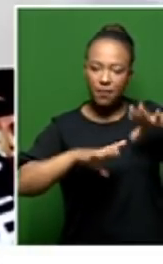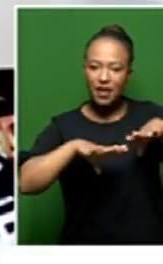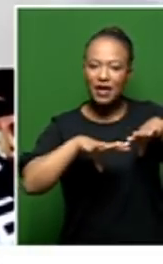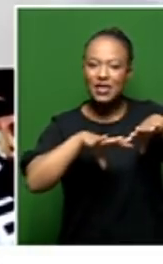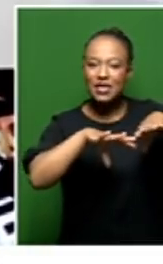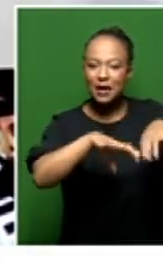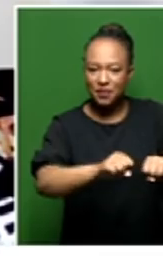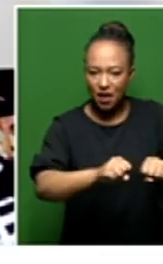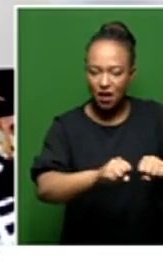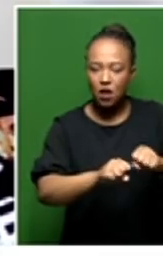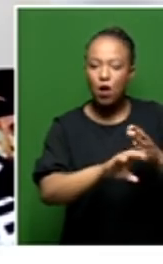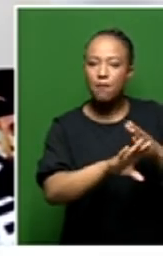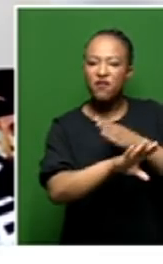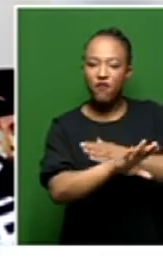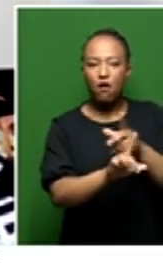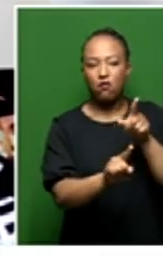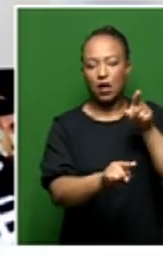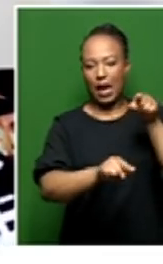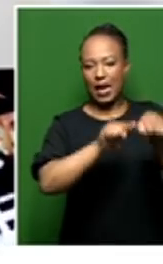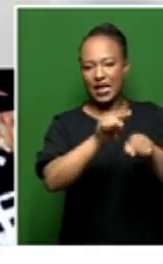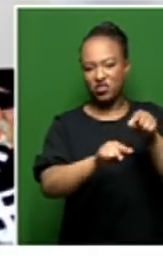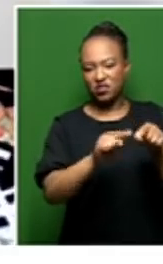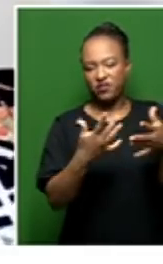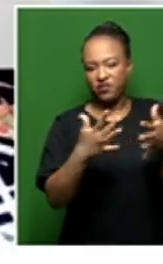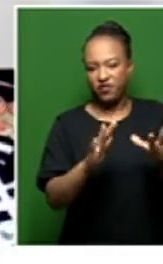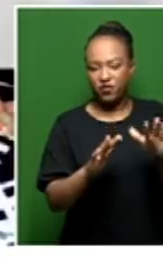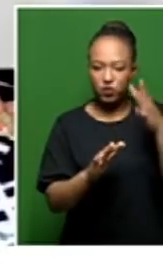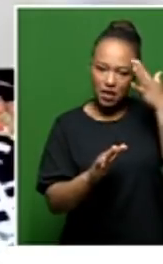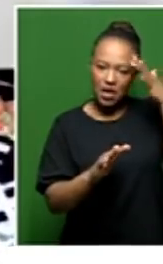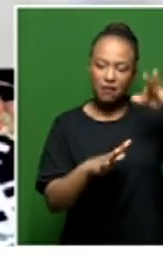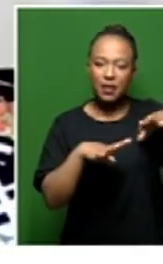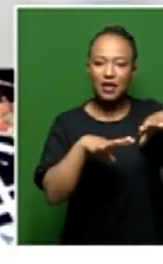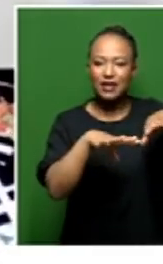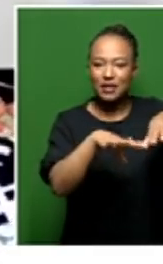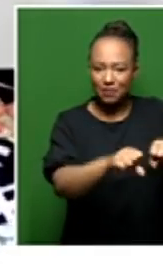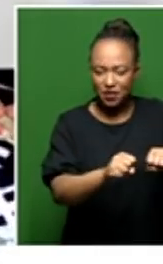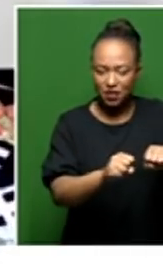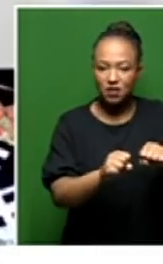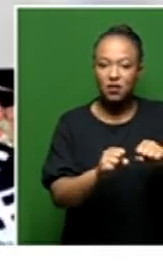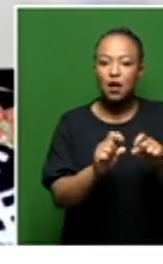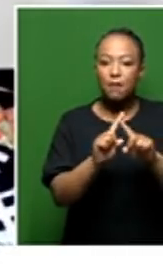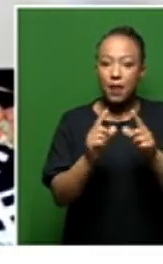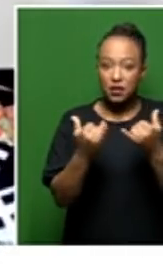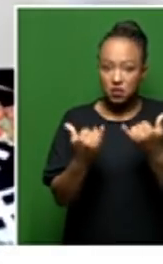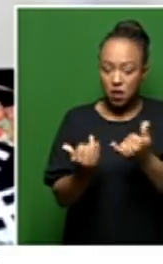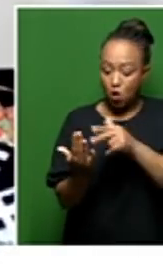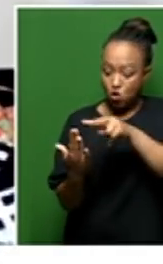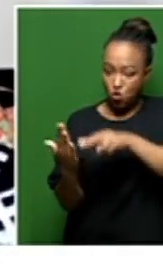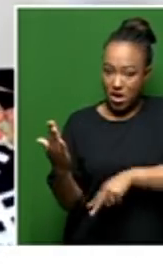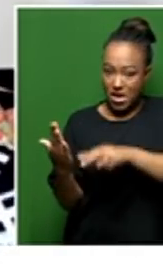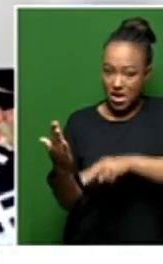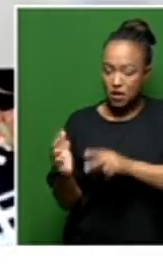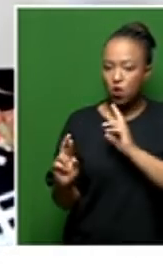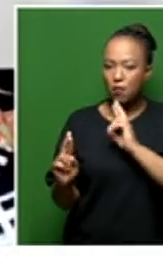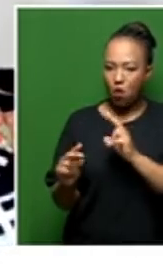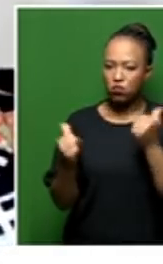titled it allegations into allegations of state capture. But of course, from what we've read in the